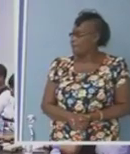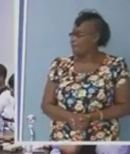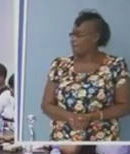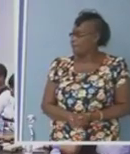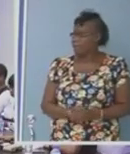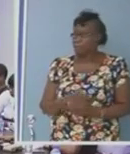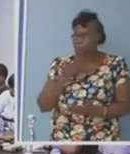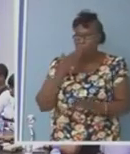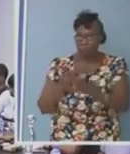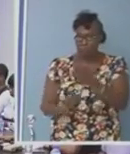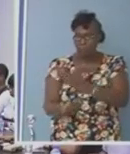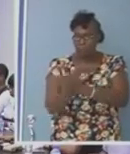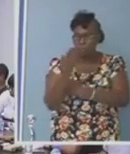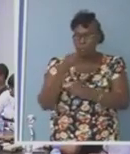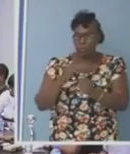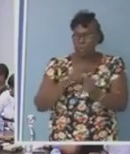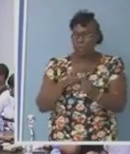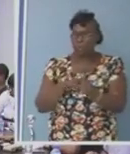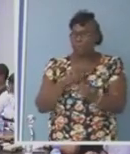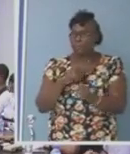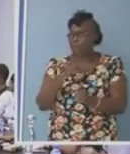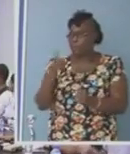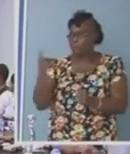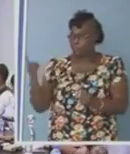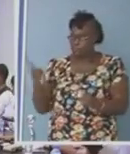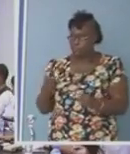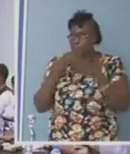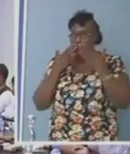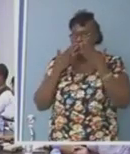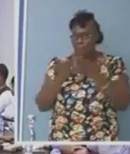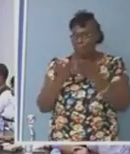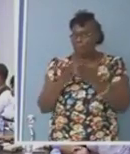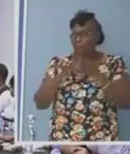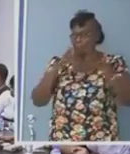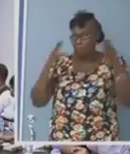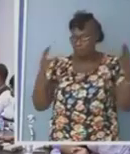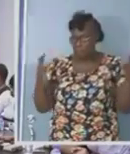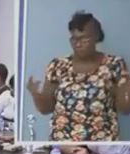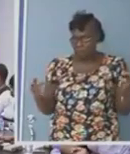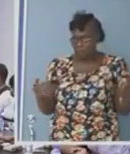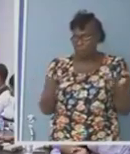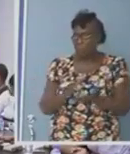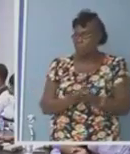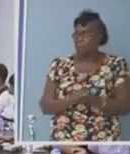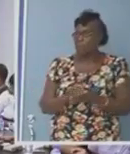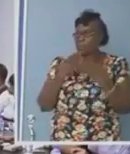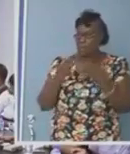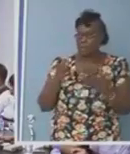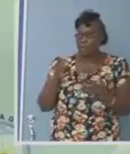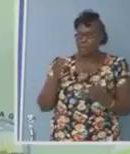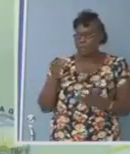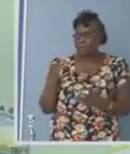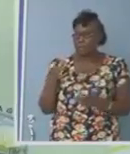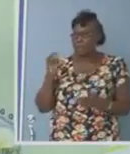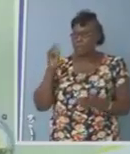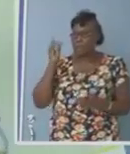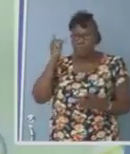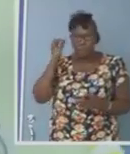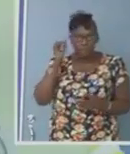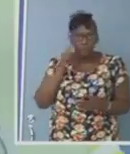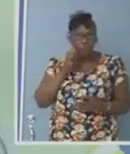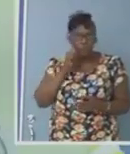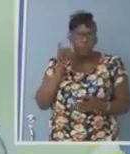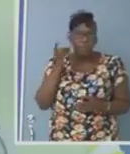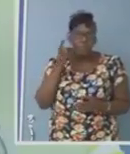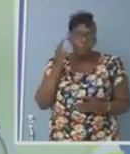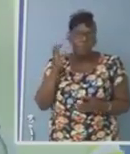Good morning, everyone, and thank you so much, Councillor Tracy Davidson-Celestine,